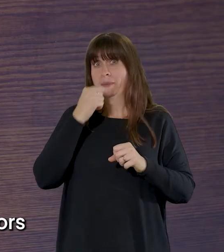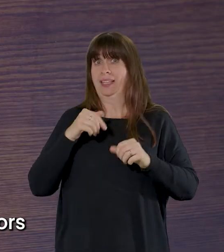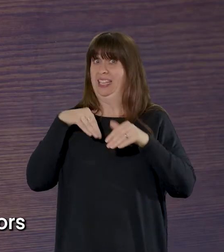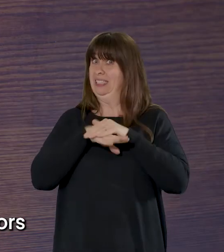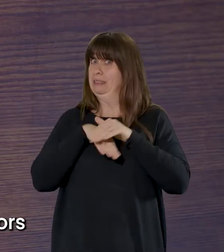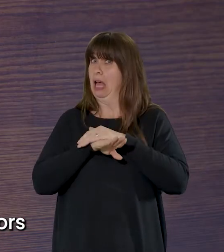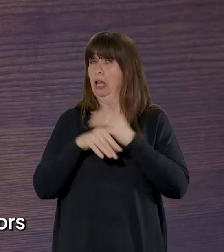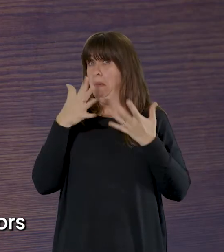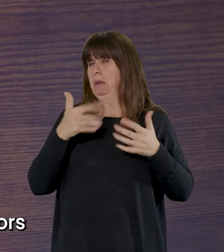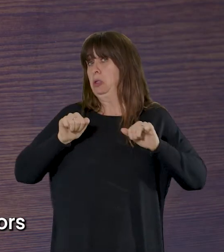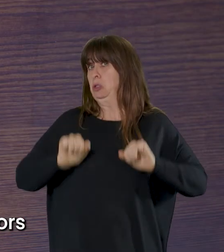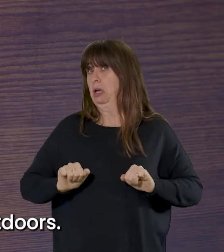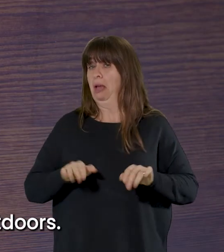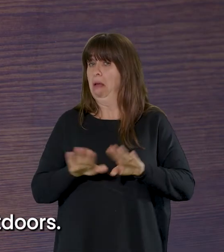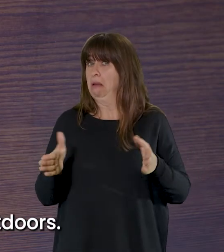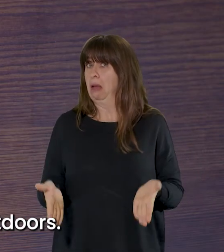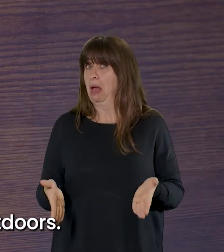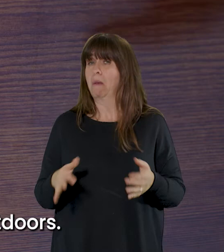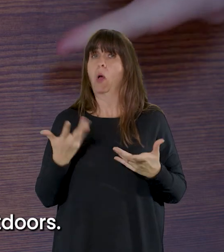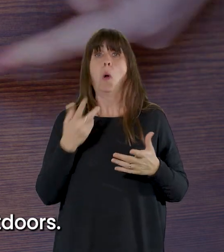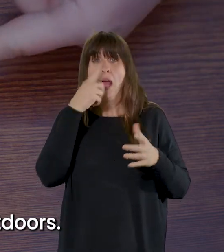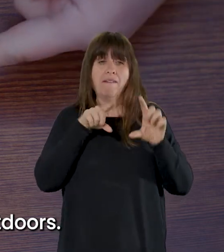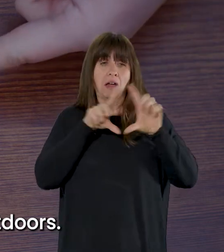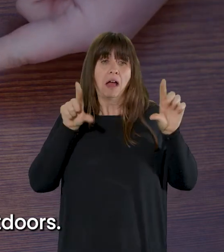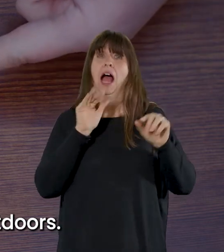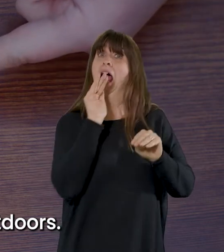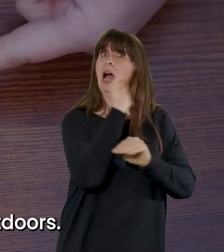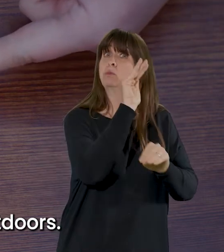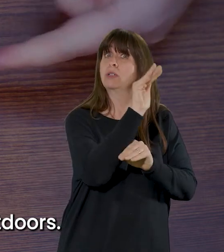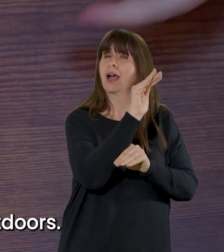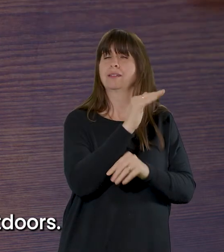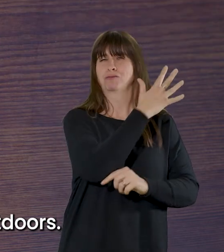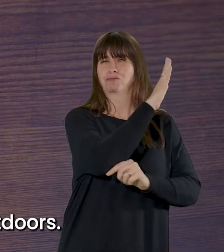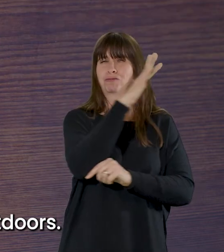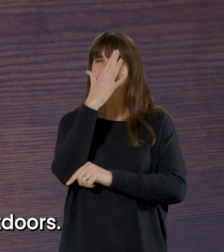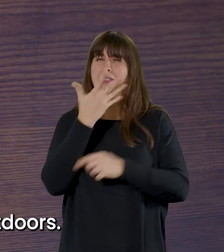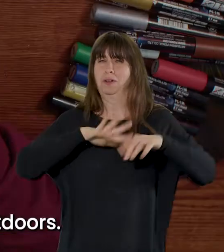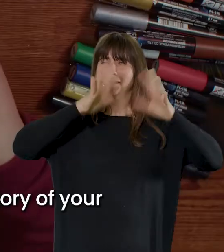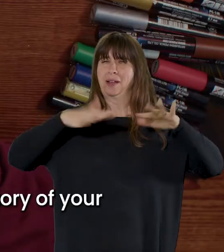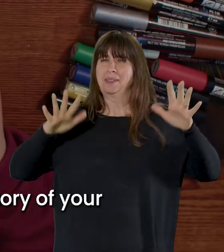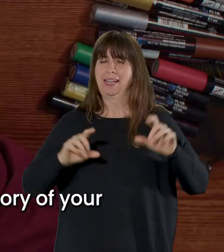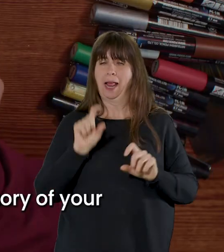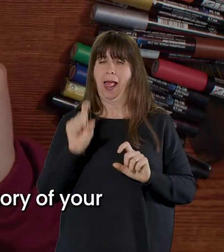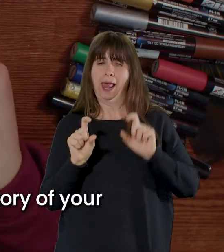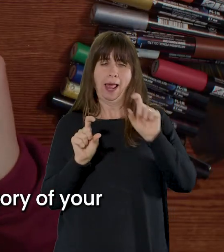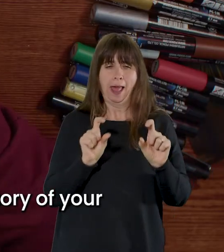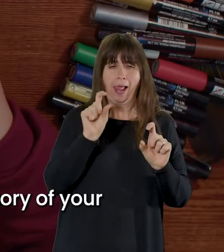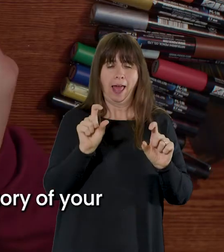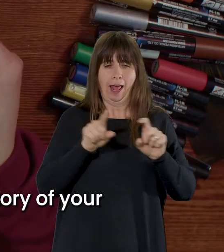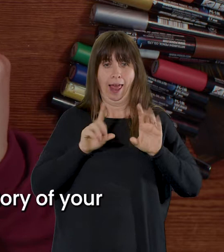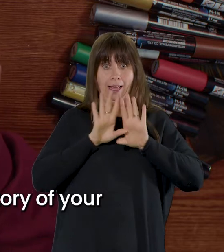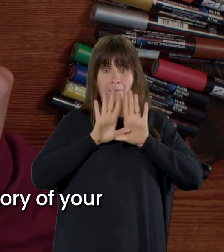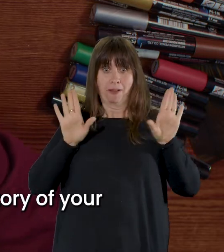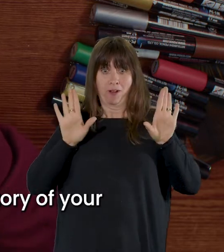as furniture if the scene is indoors, or trees and signposts if the scene is outdoors. Choose whatever is